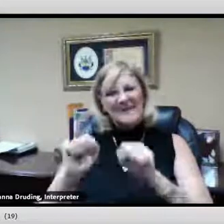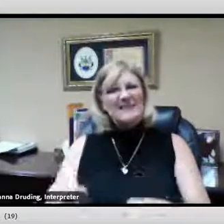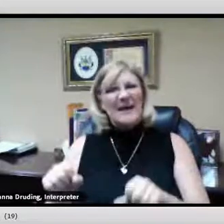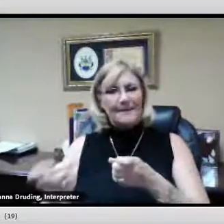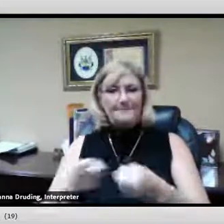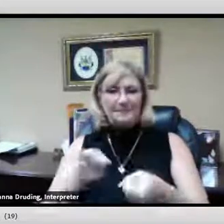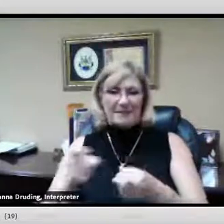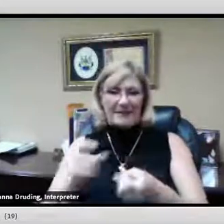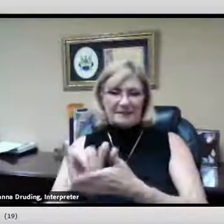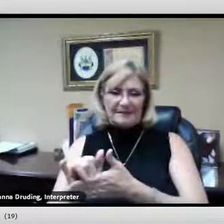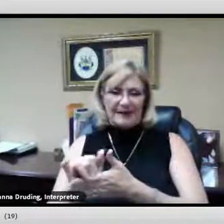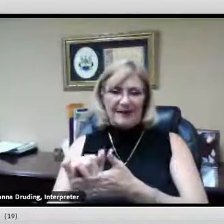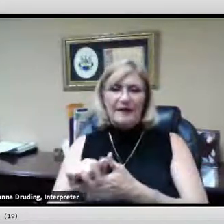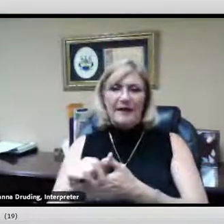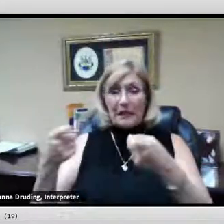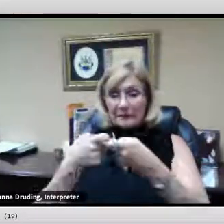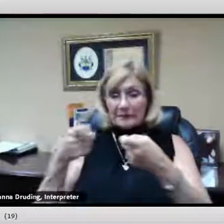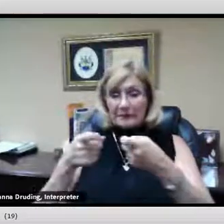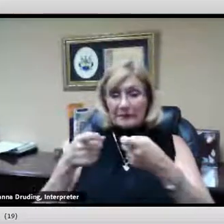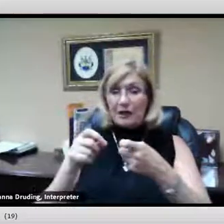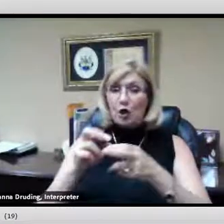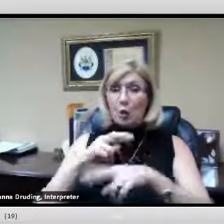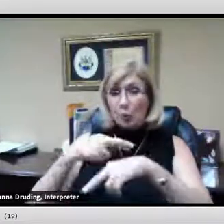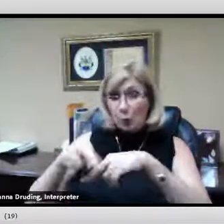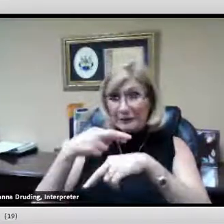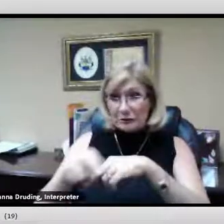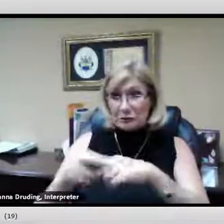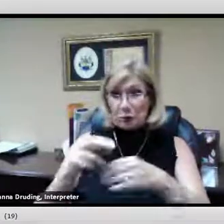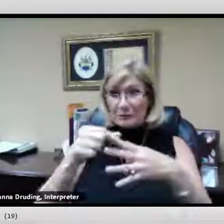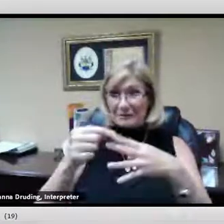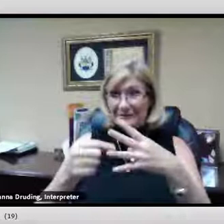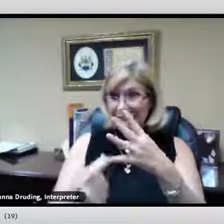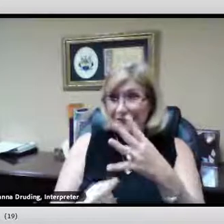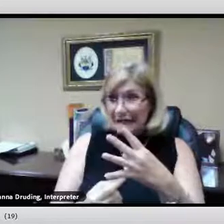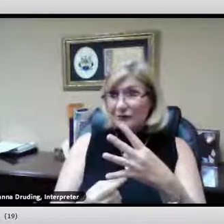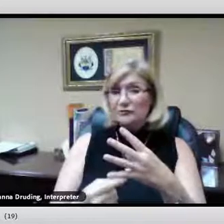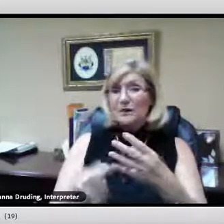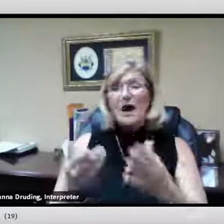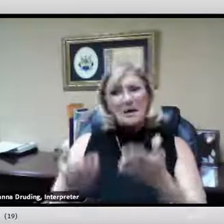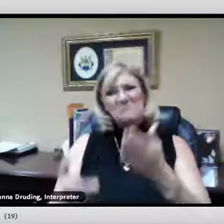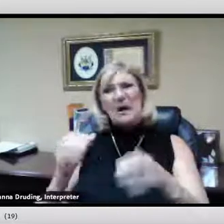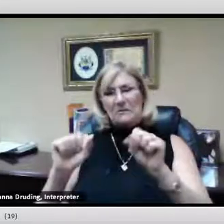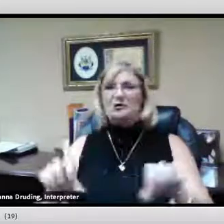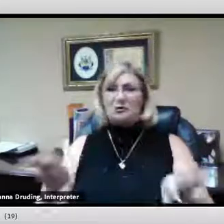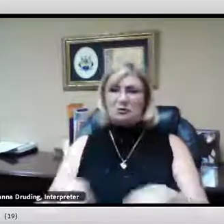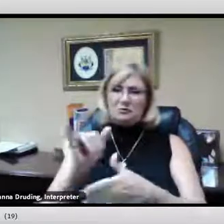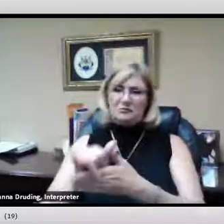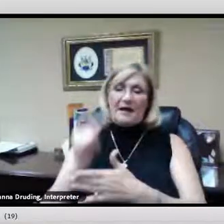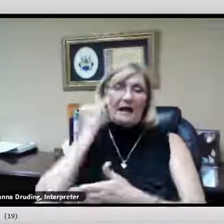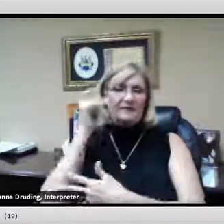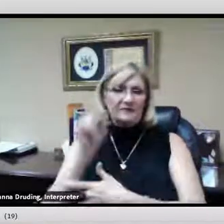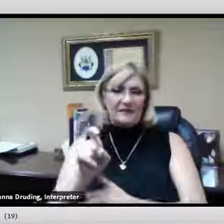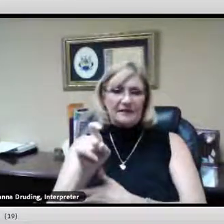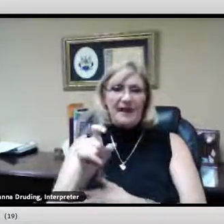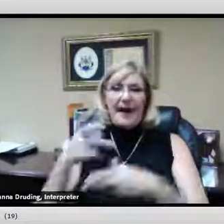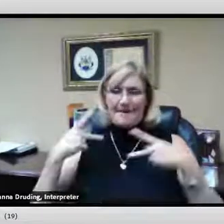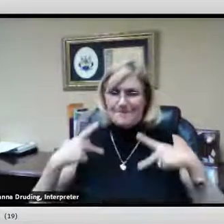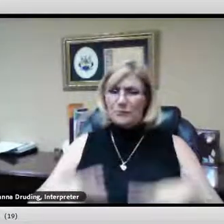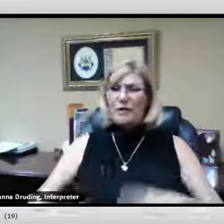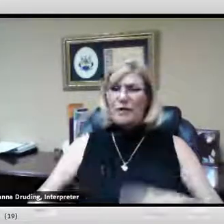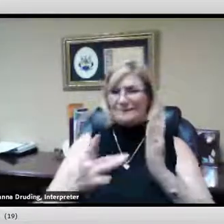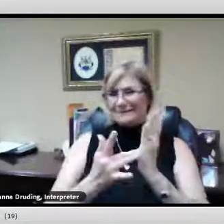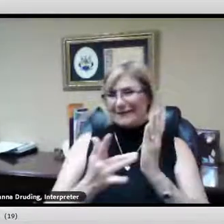that. Electronic resource selection, since I'm involved in it now, it's probably something that I could take on if needed. And patron